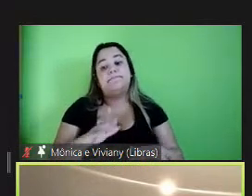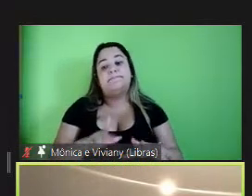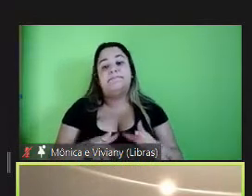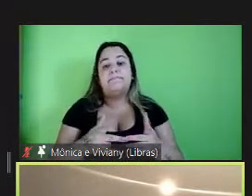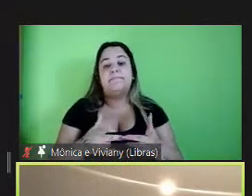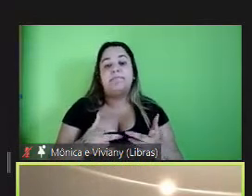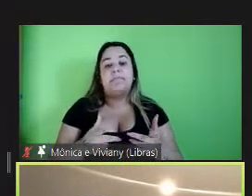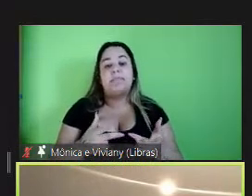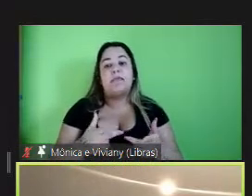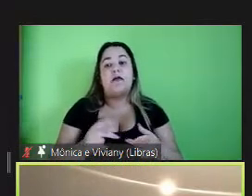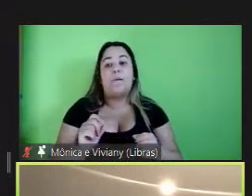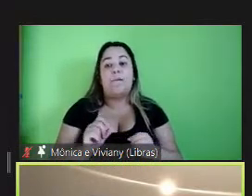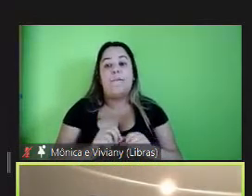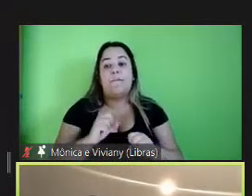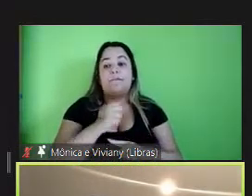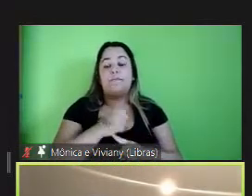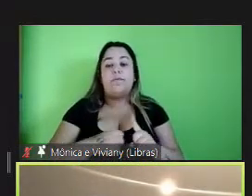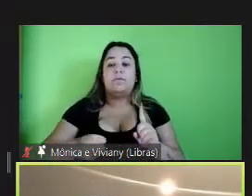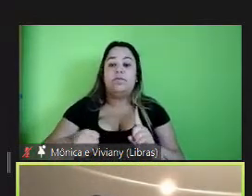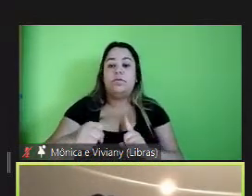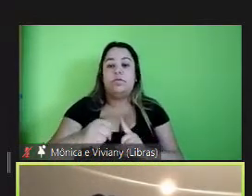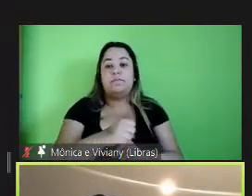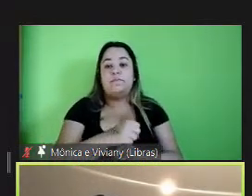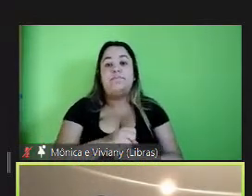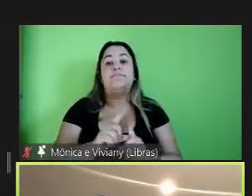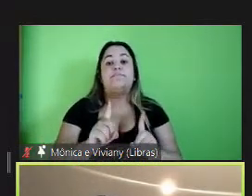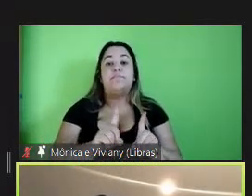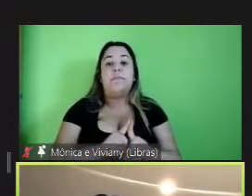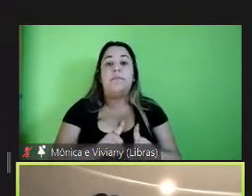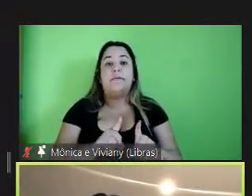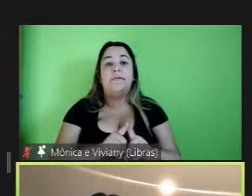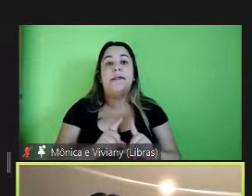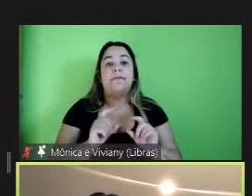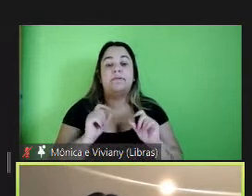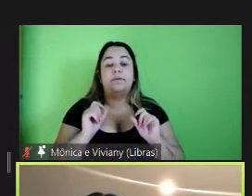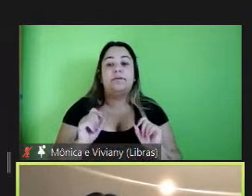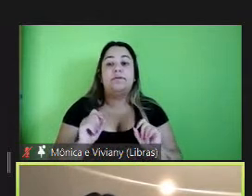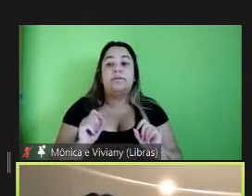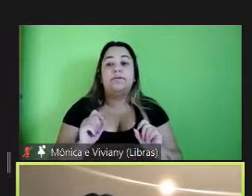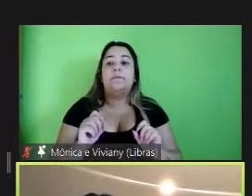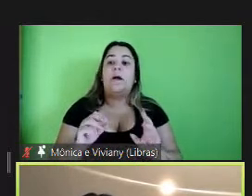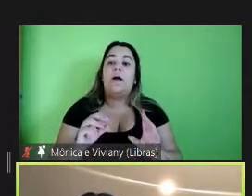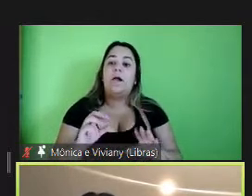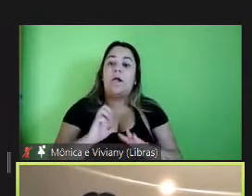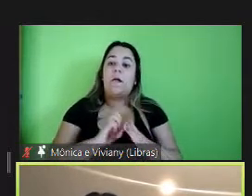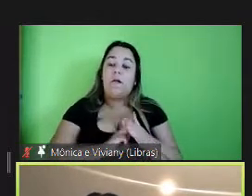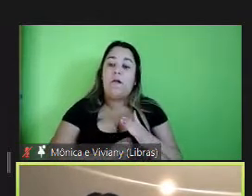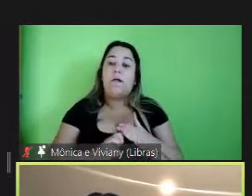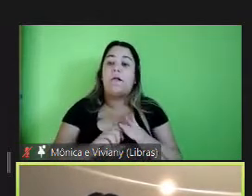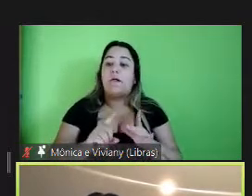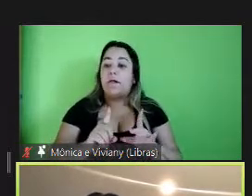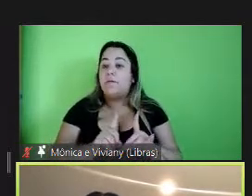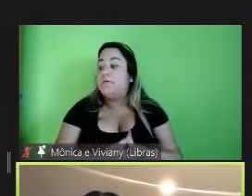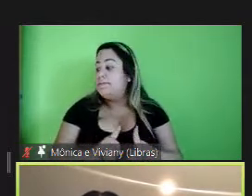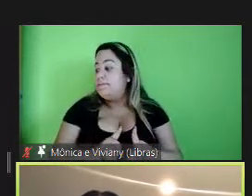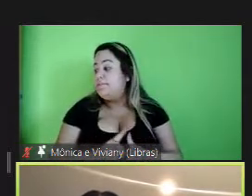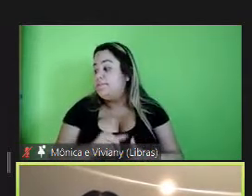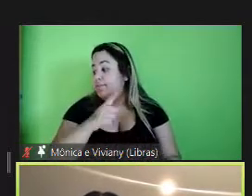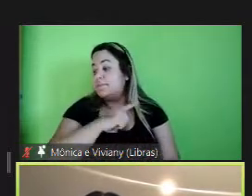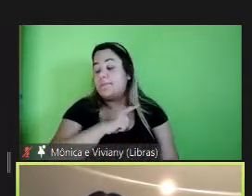local authority, from businesses, and to build that relationship, trust and respect from the